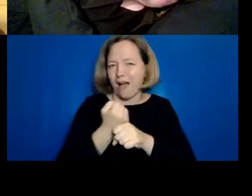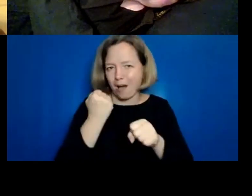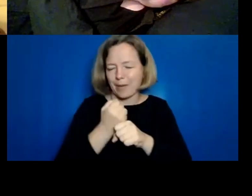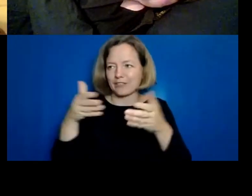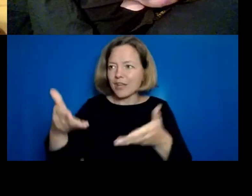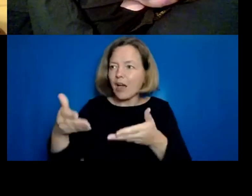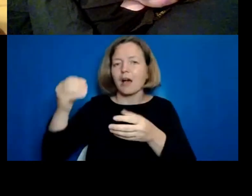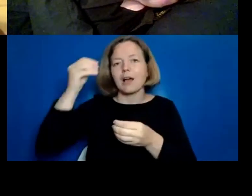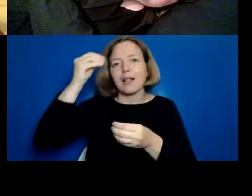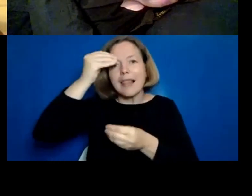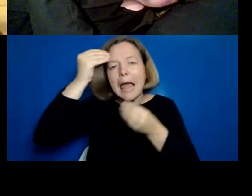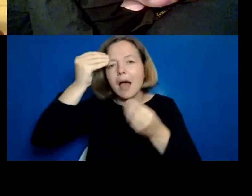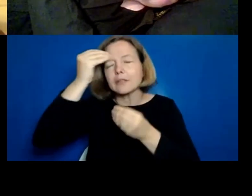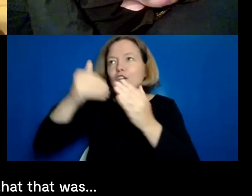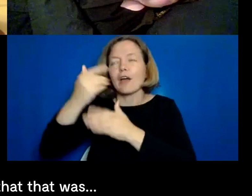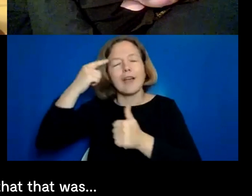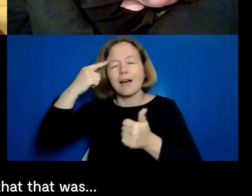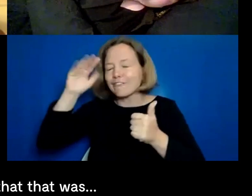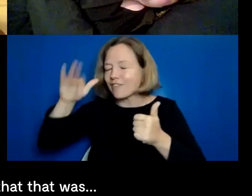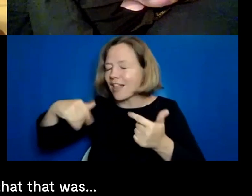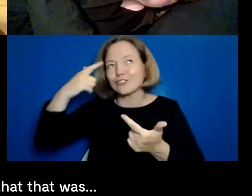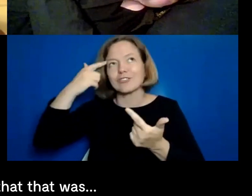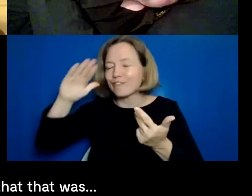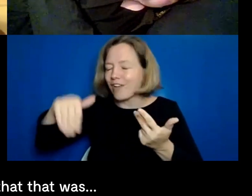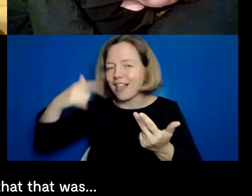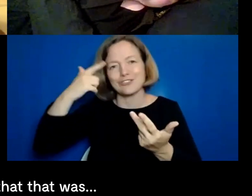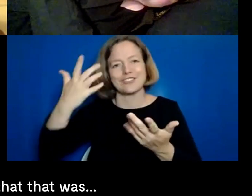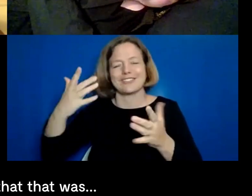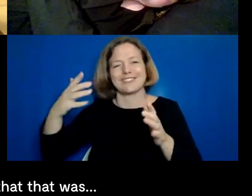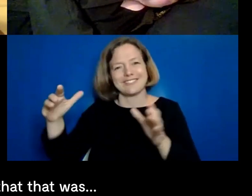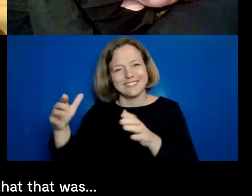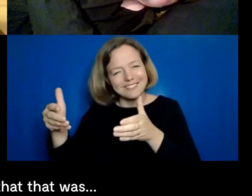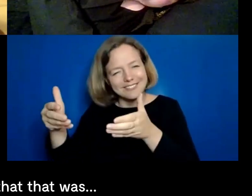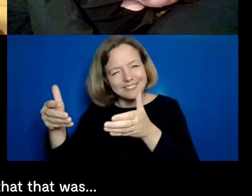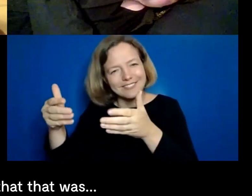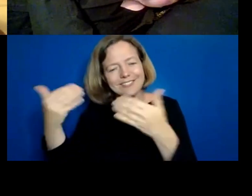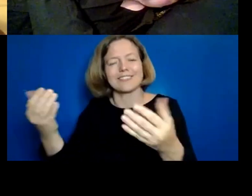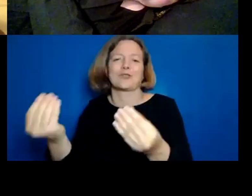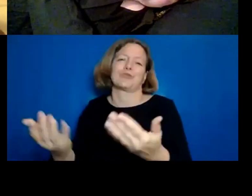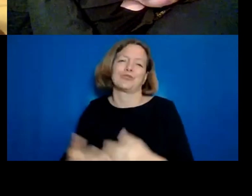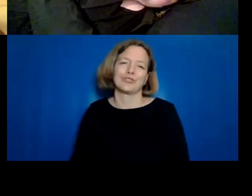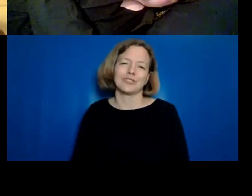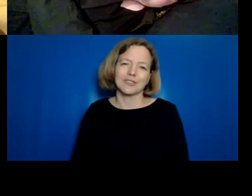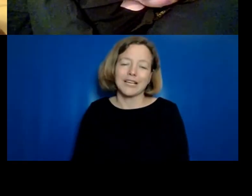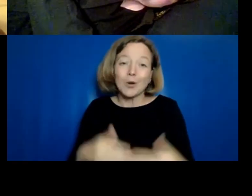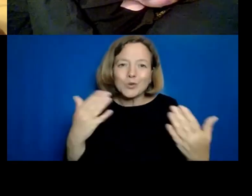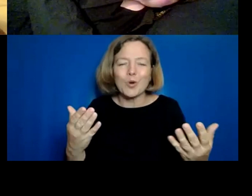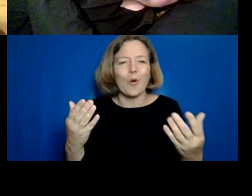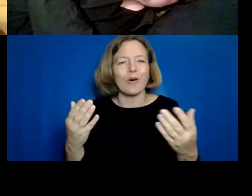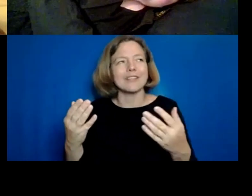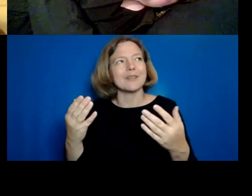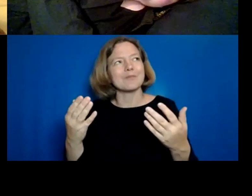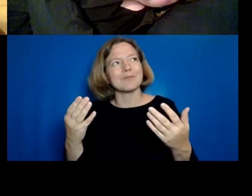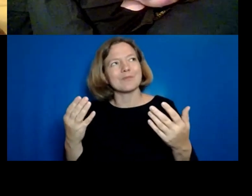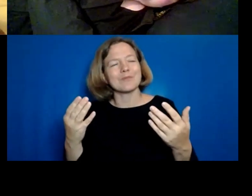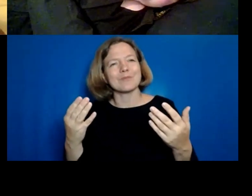And now I'm so glad that was the direction. I know it's the right, absolutely